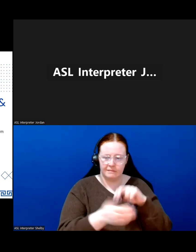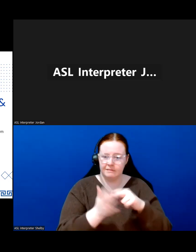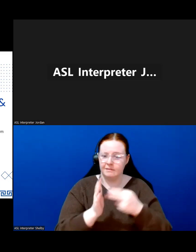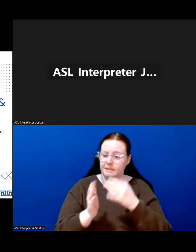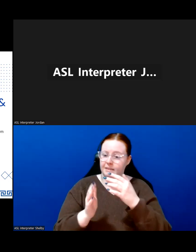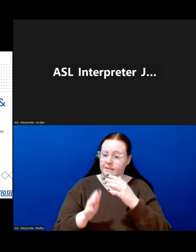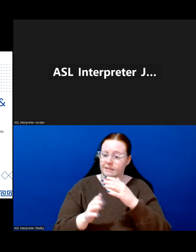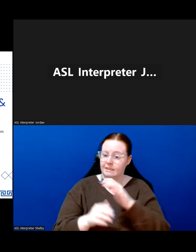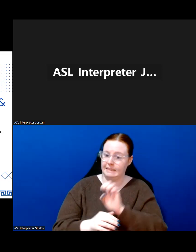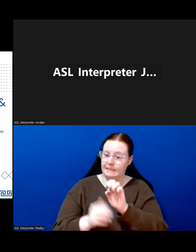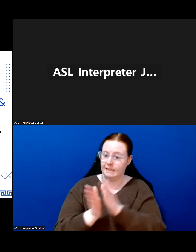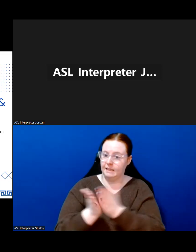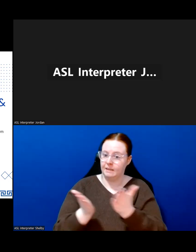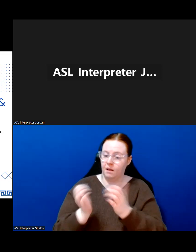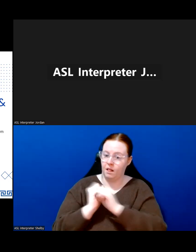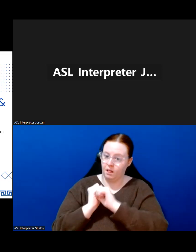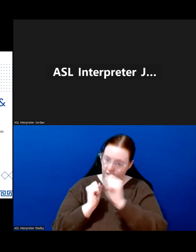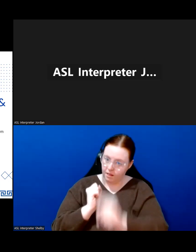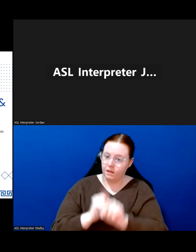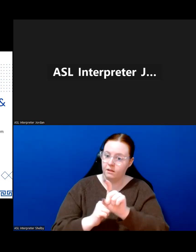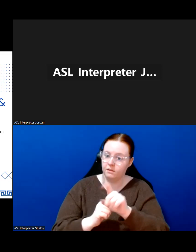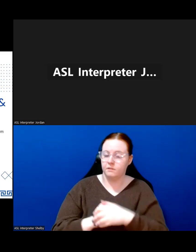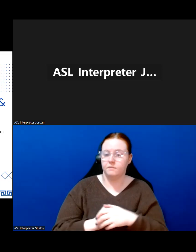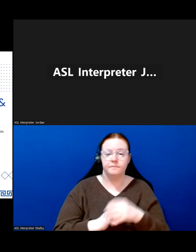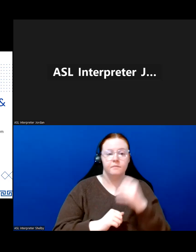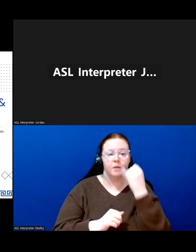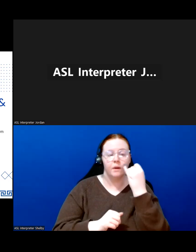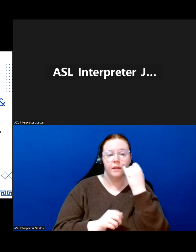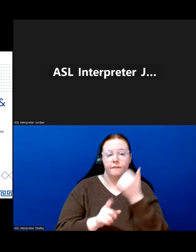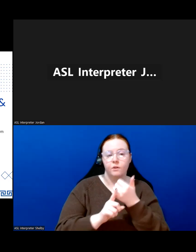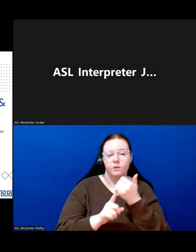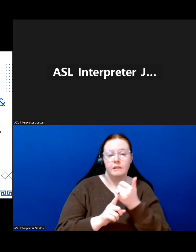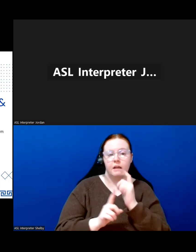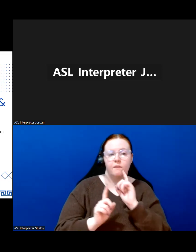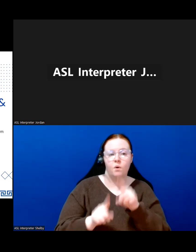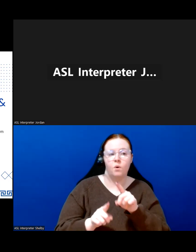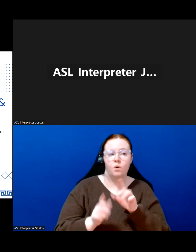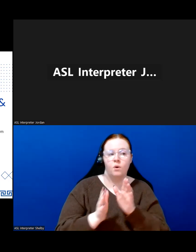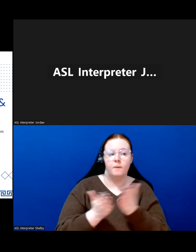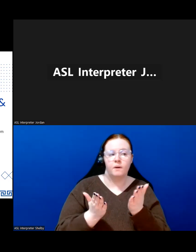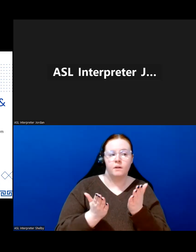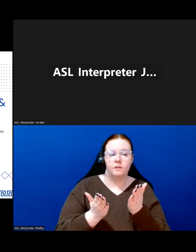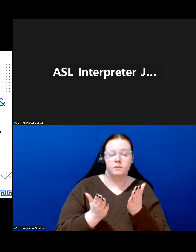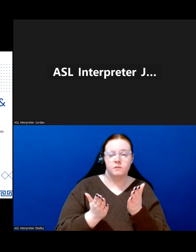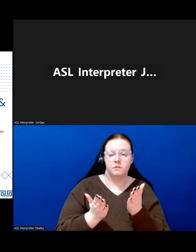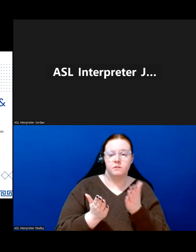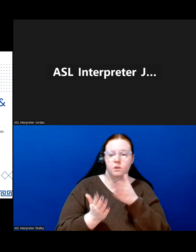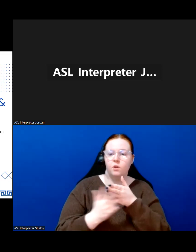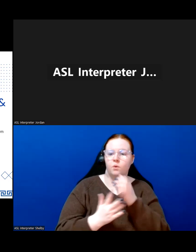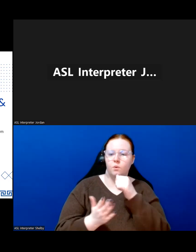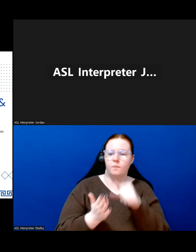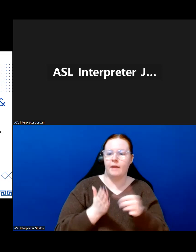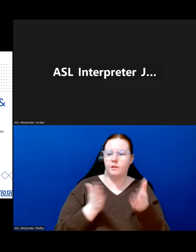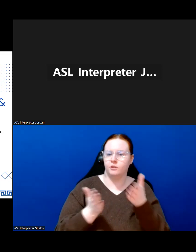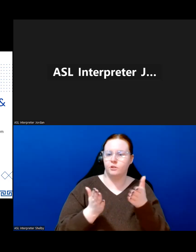Yeah. So for if like you're ordering books by um like books by mail service, that